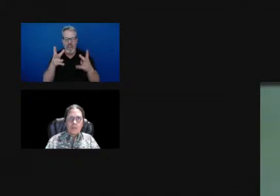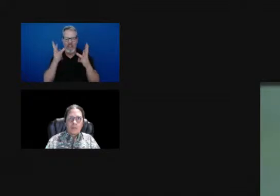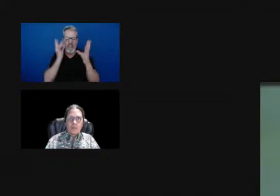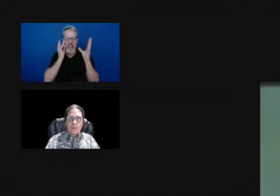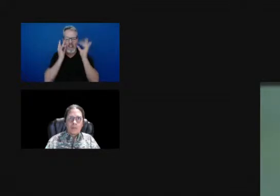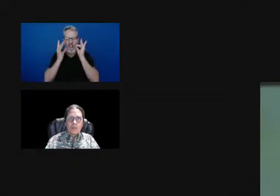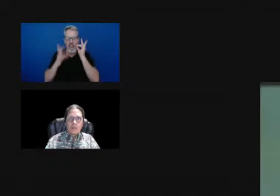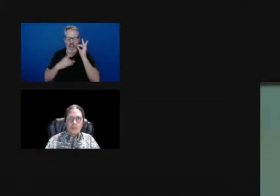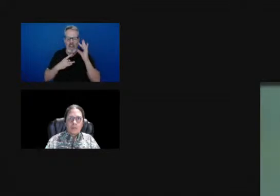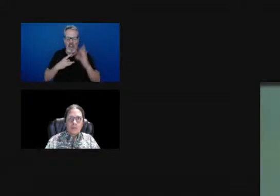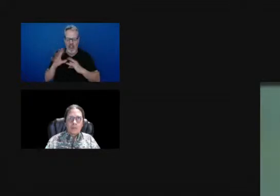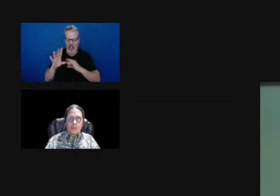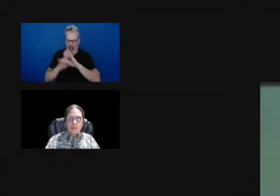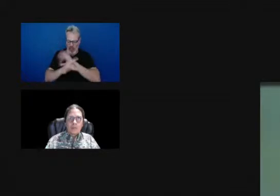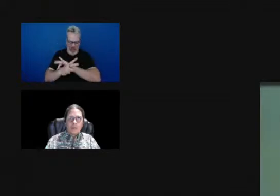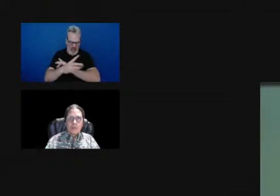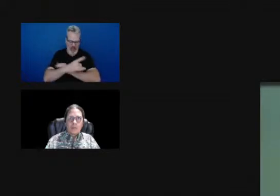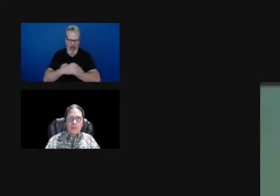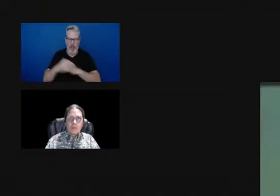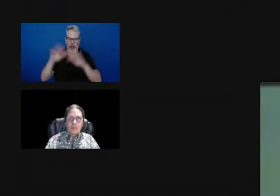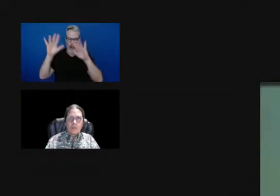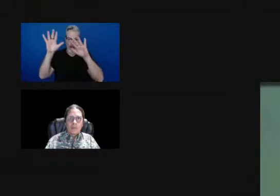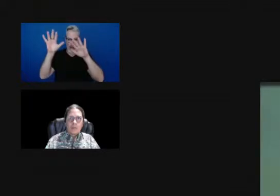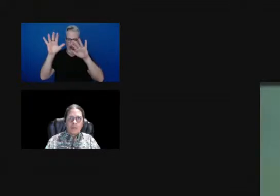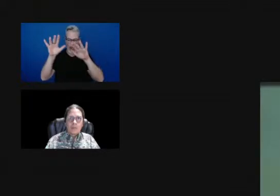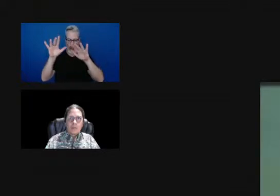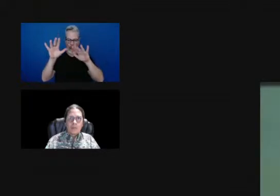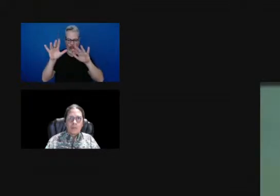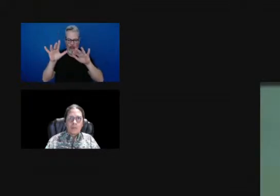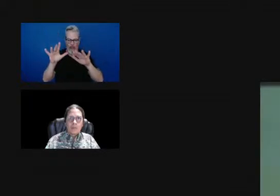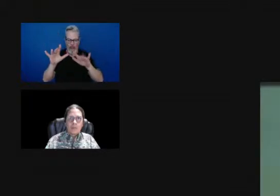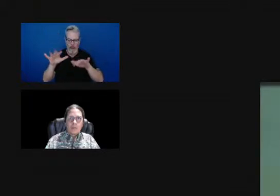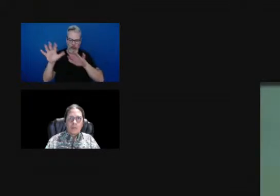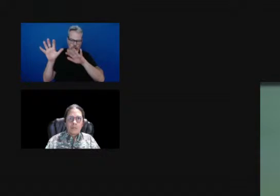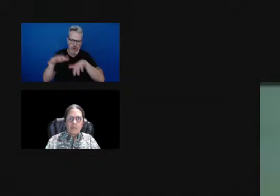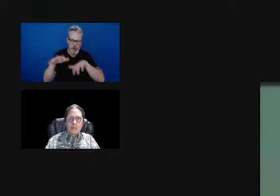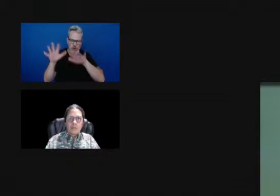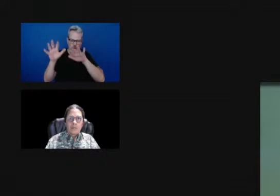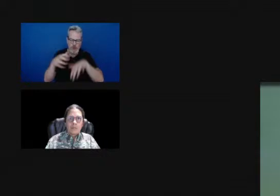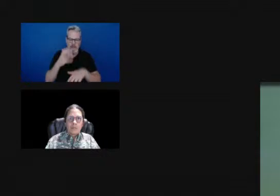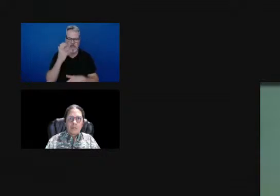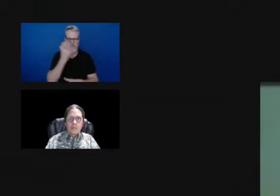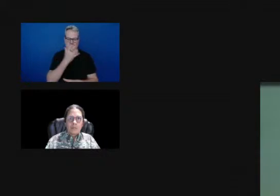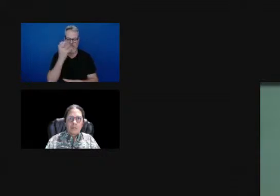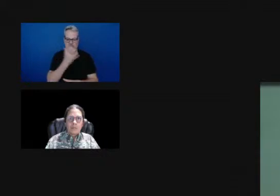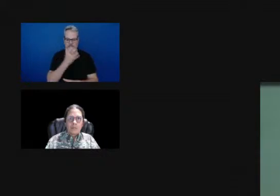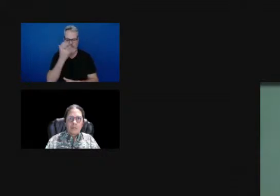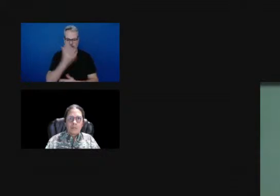landed, and it trickled down the creases in his clothing. And I'll get back to this later.